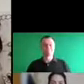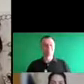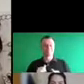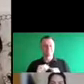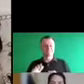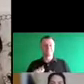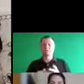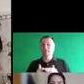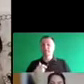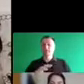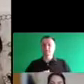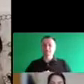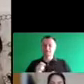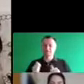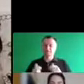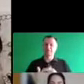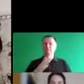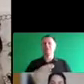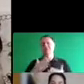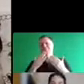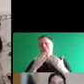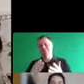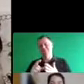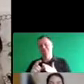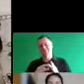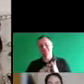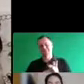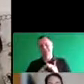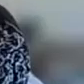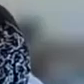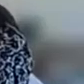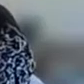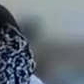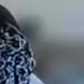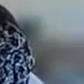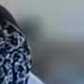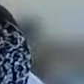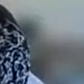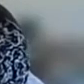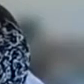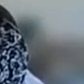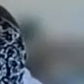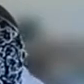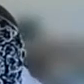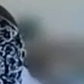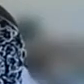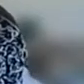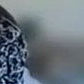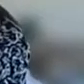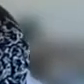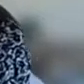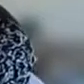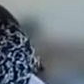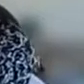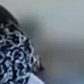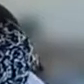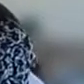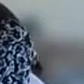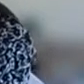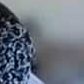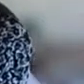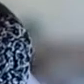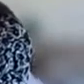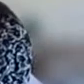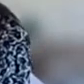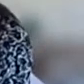our time. And I'd just like to say thank you, Daniela, for joining and being part of DP2. And we're really sad that you couldn't come to Sydney to meet